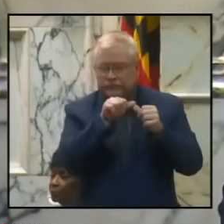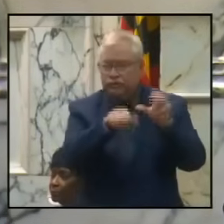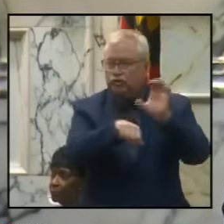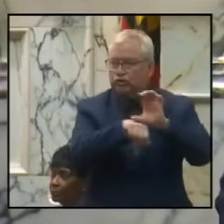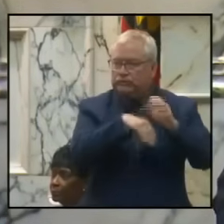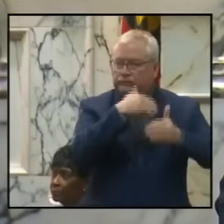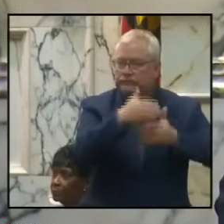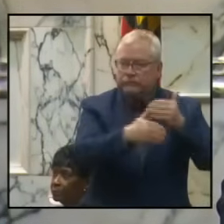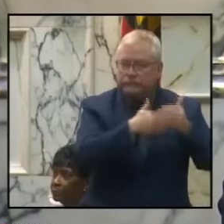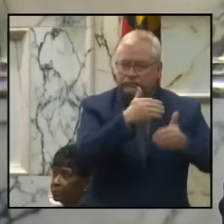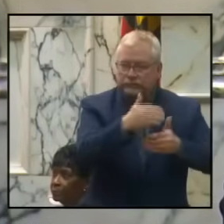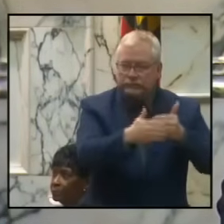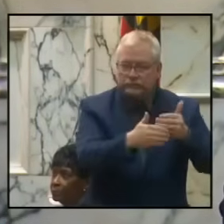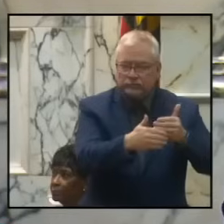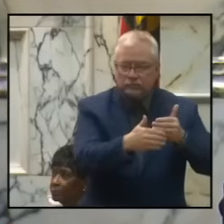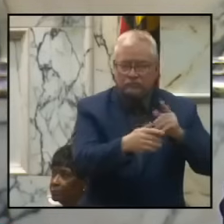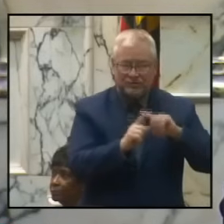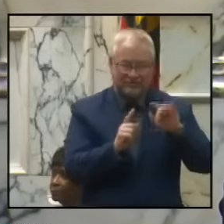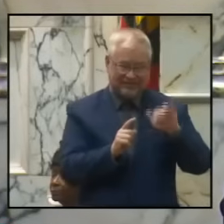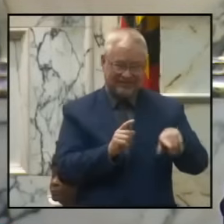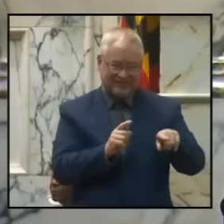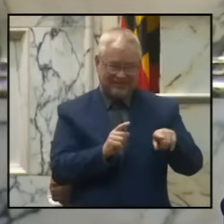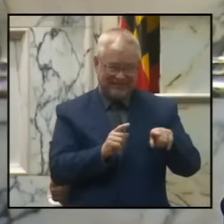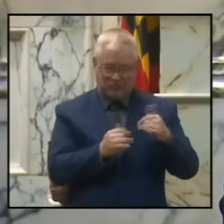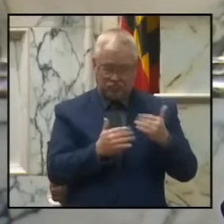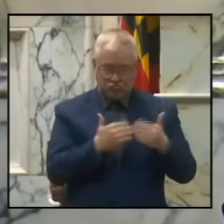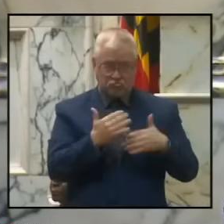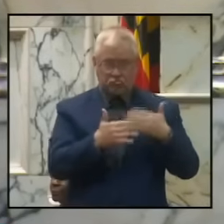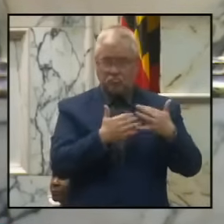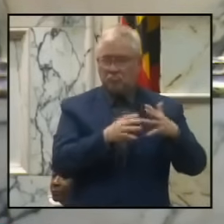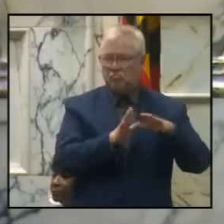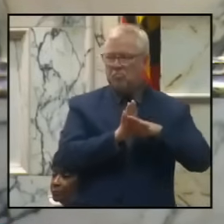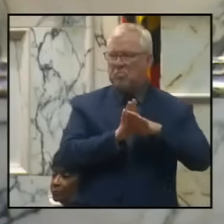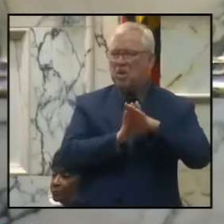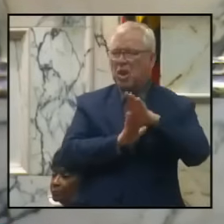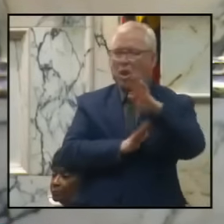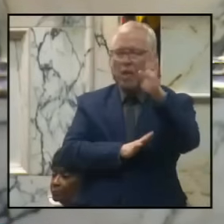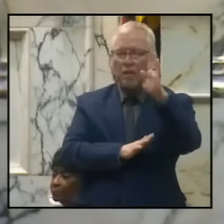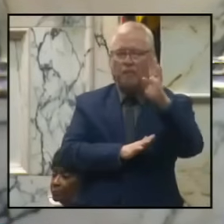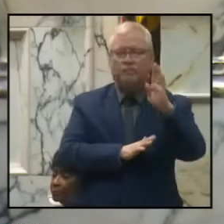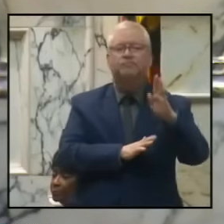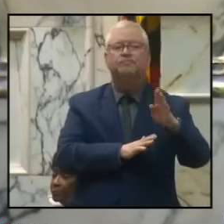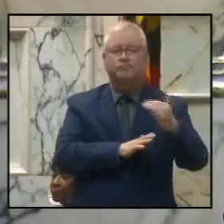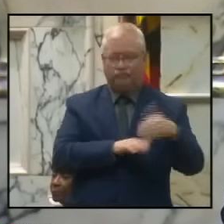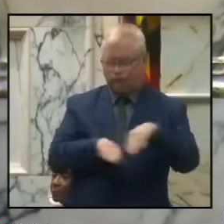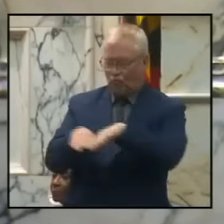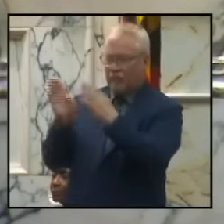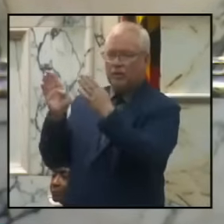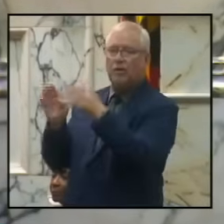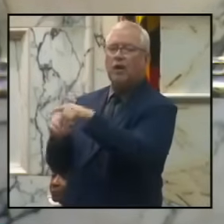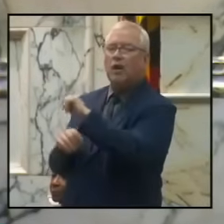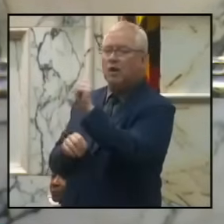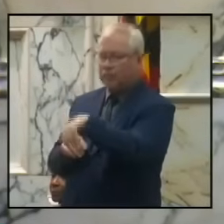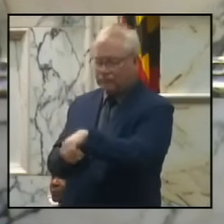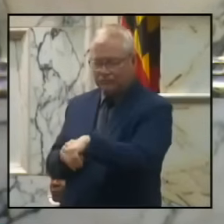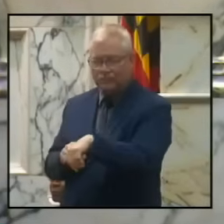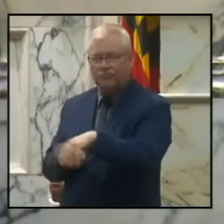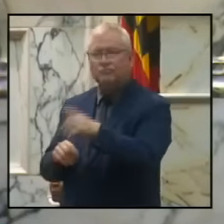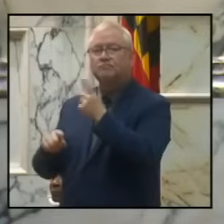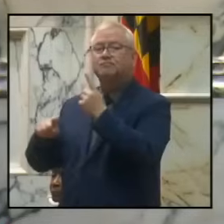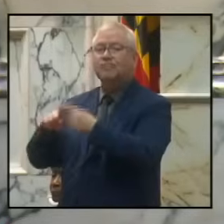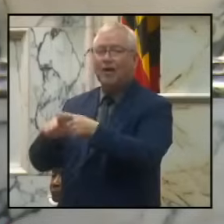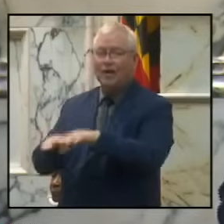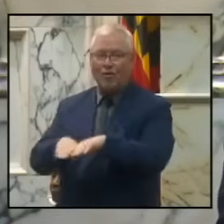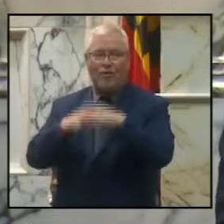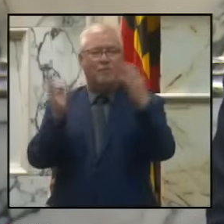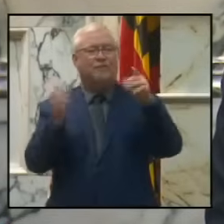Printing bounced back. Not only did they reopen the store in Annapolis, they have now expanded to Baltimore